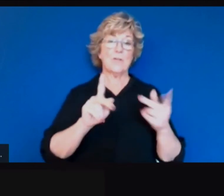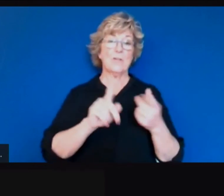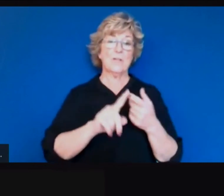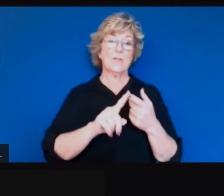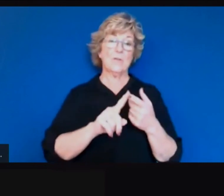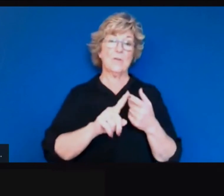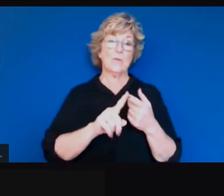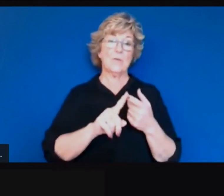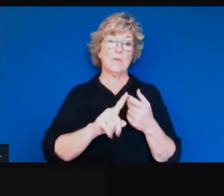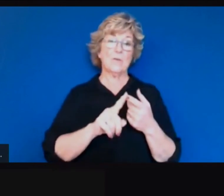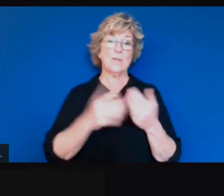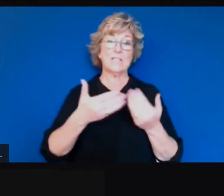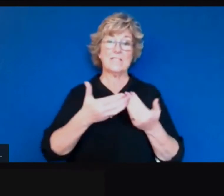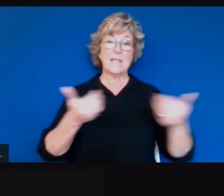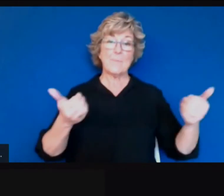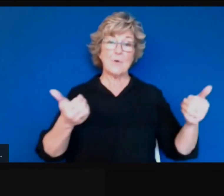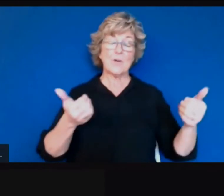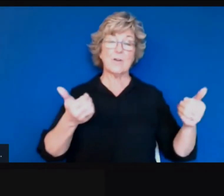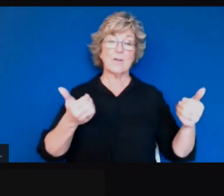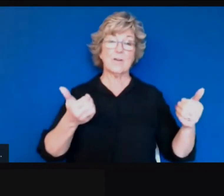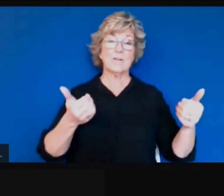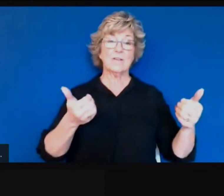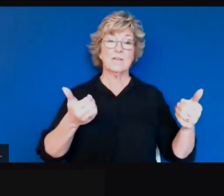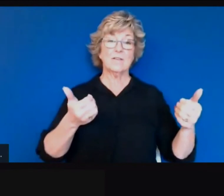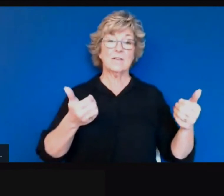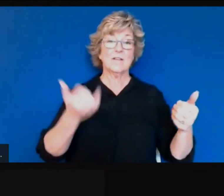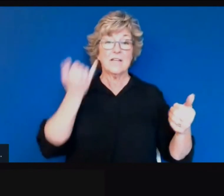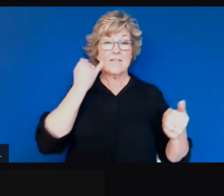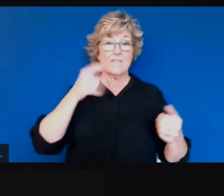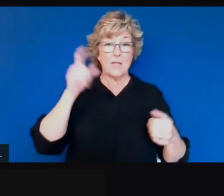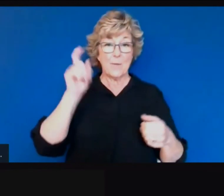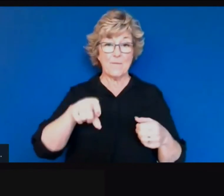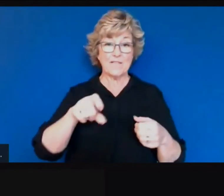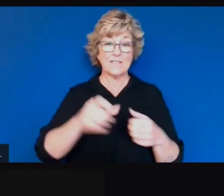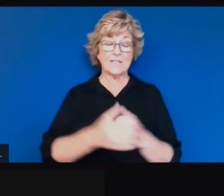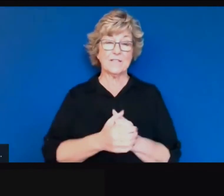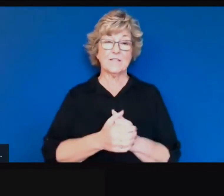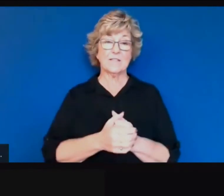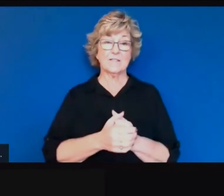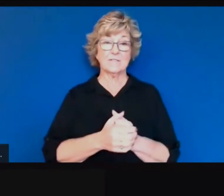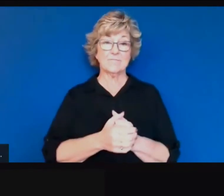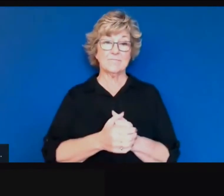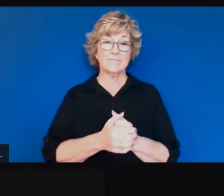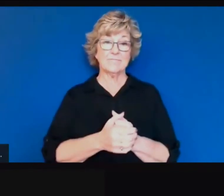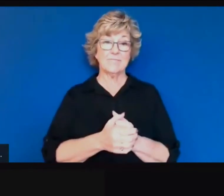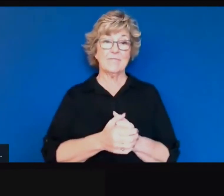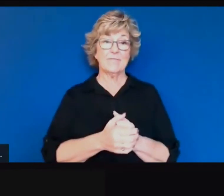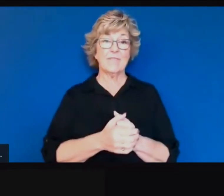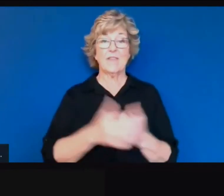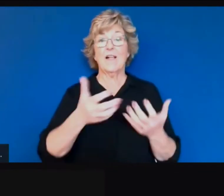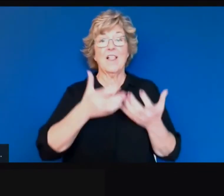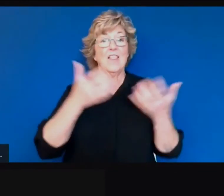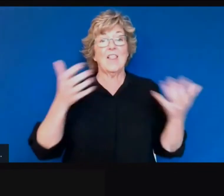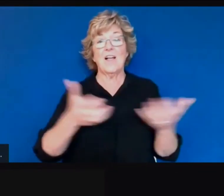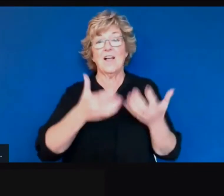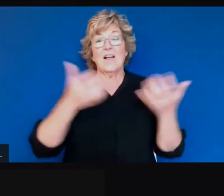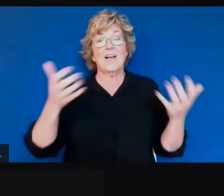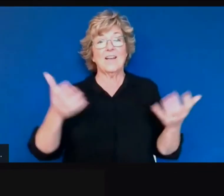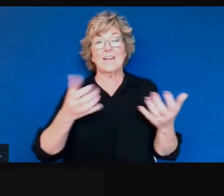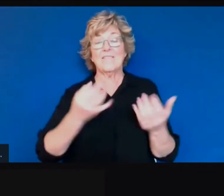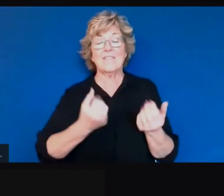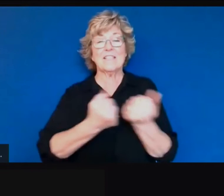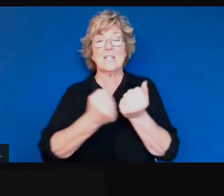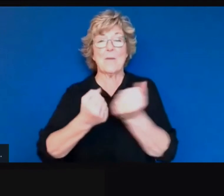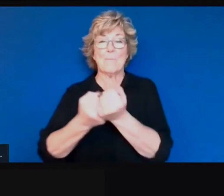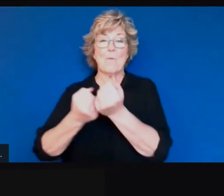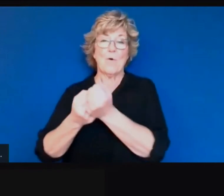be separated for a period of time if they must from their family and have the resource. So there've been a lot of tenets of support in